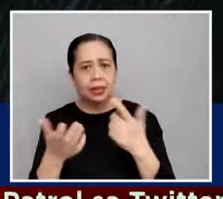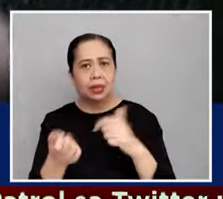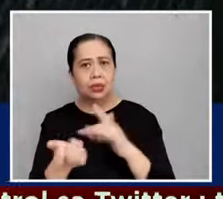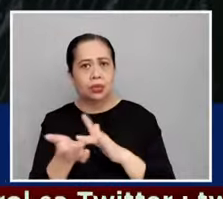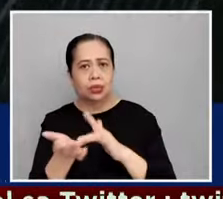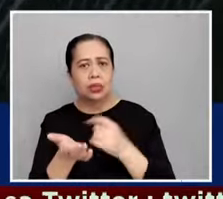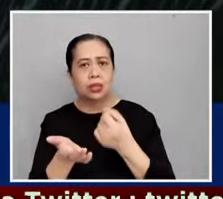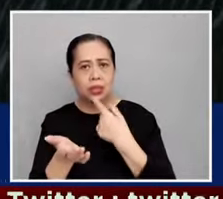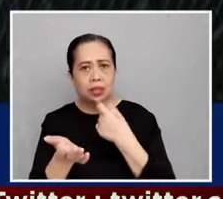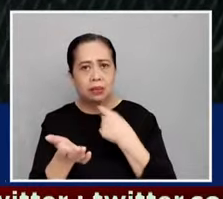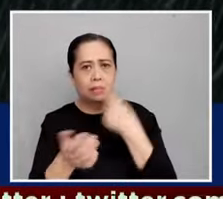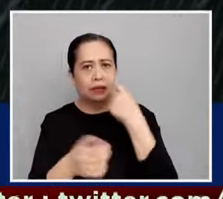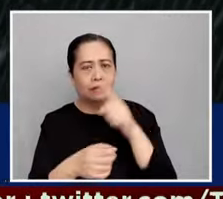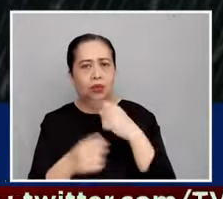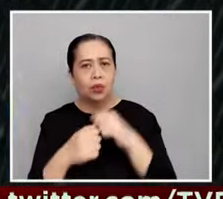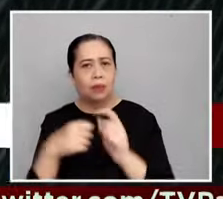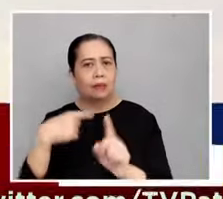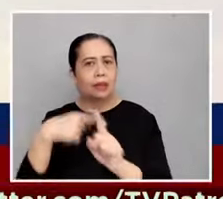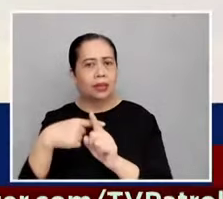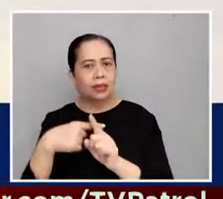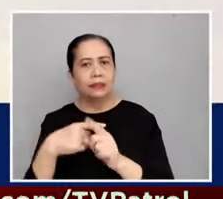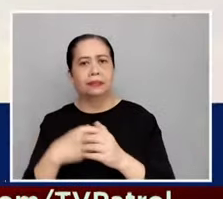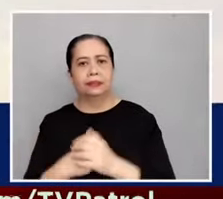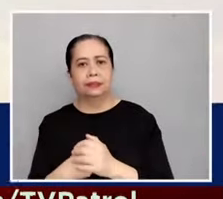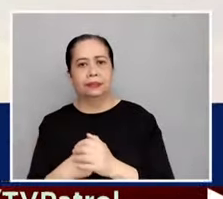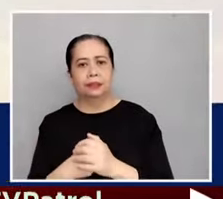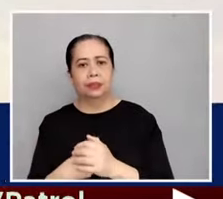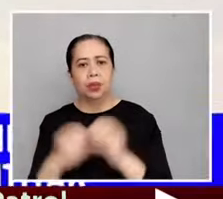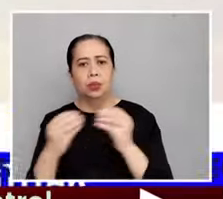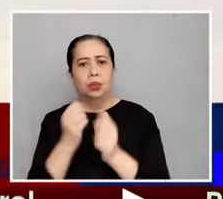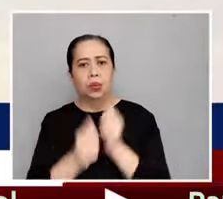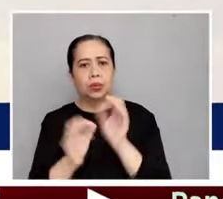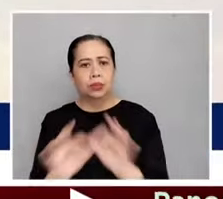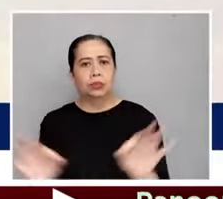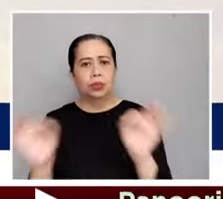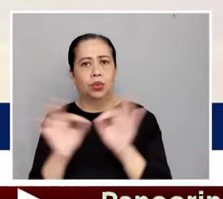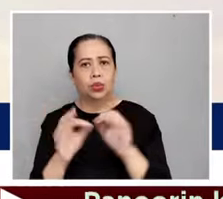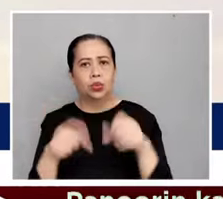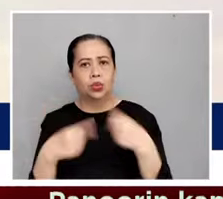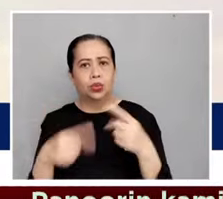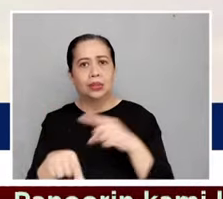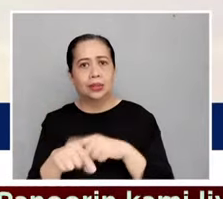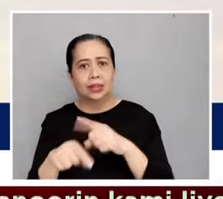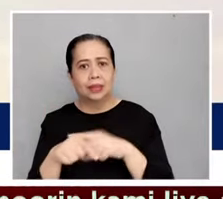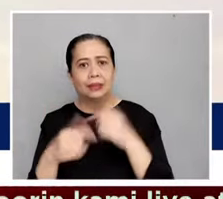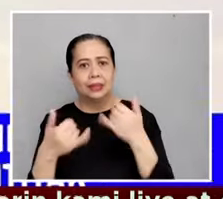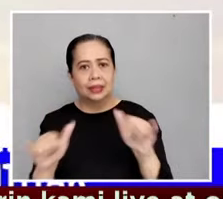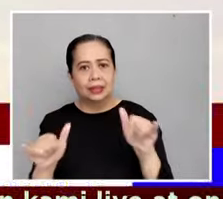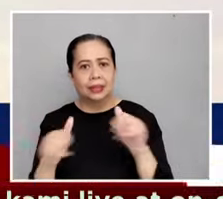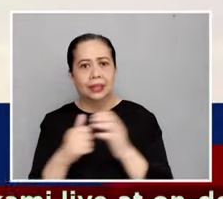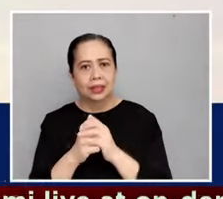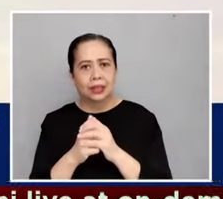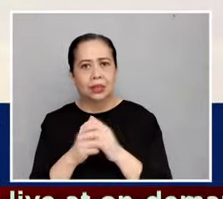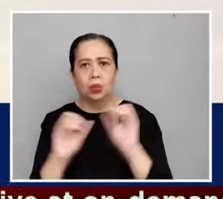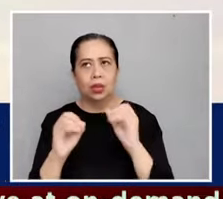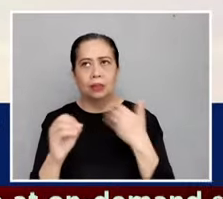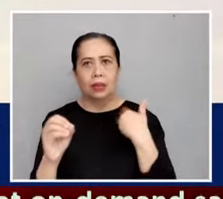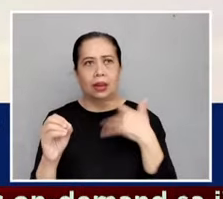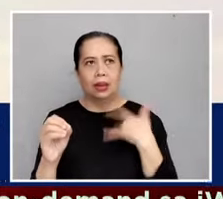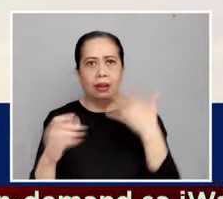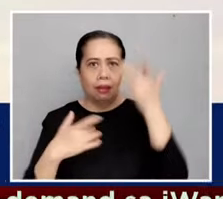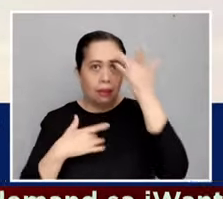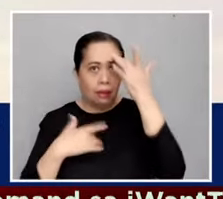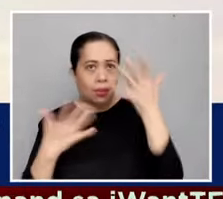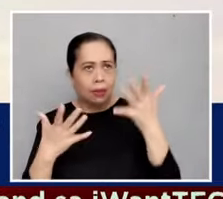treatment para sa mga magpo-positibo. The most important part of treating is during the time that they are still asymptomatic or during the time